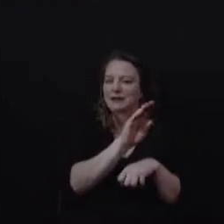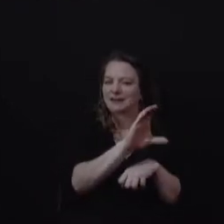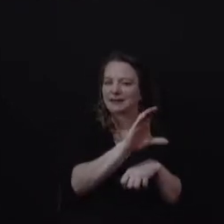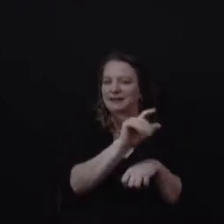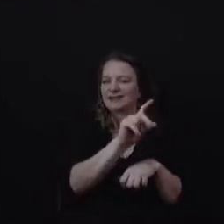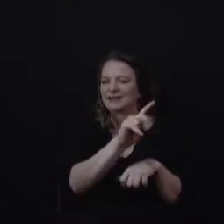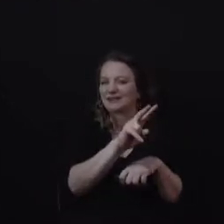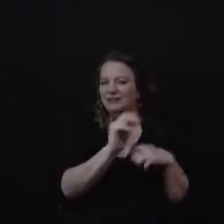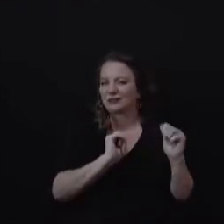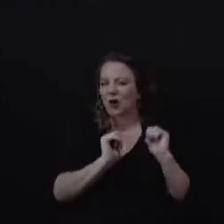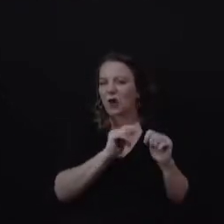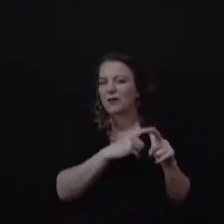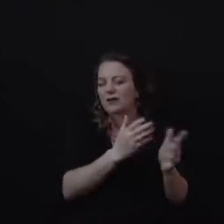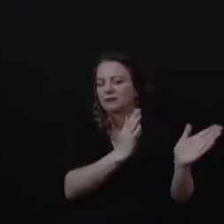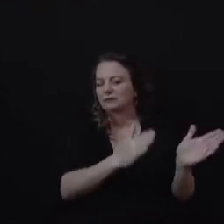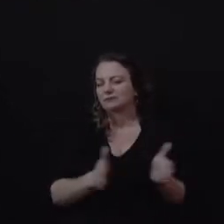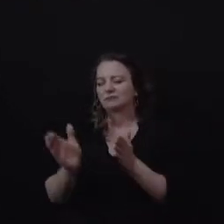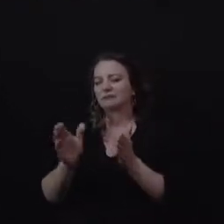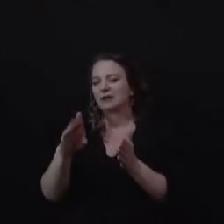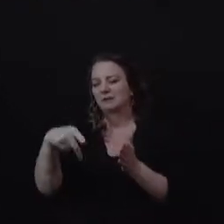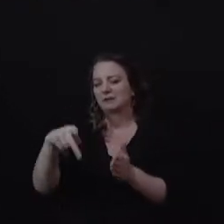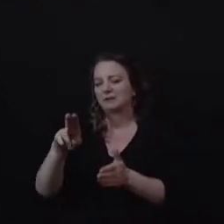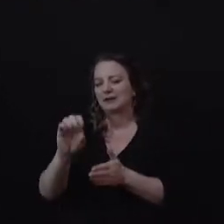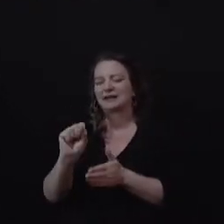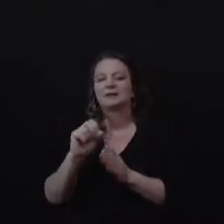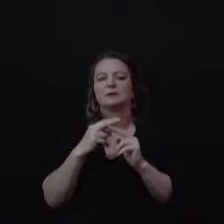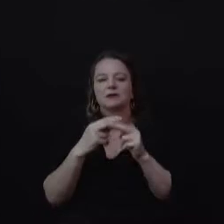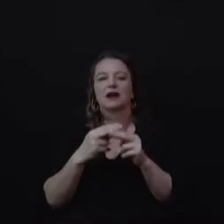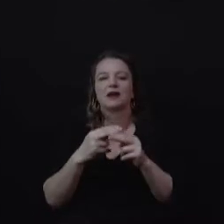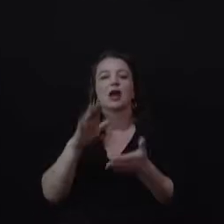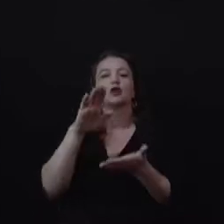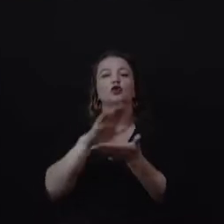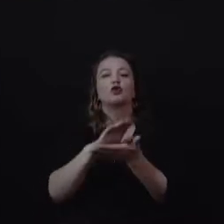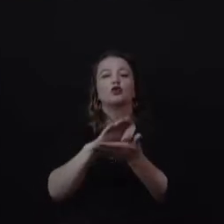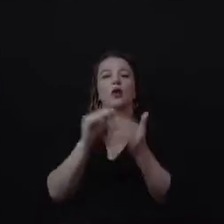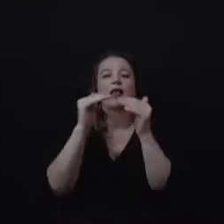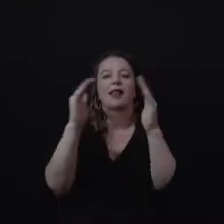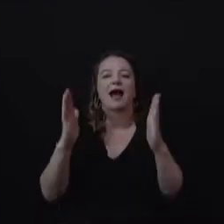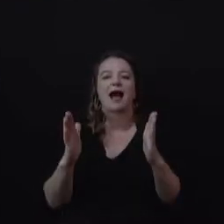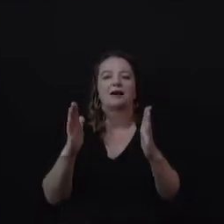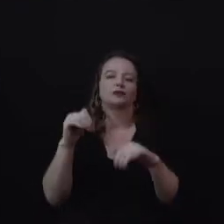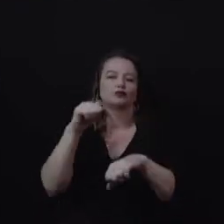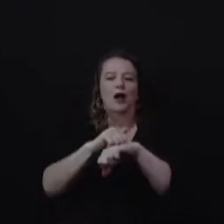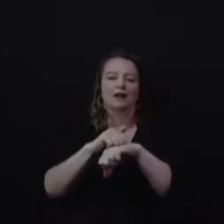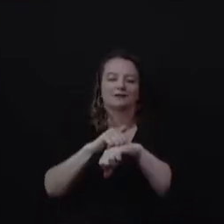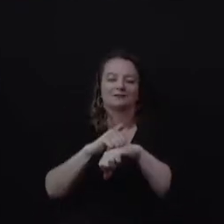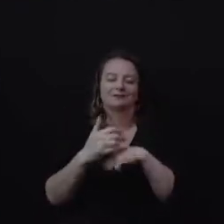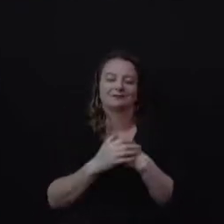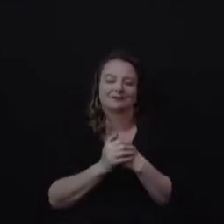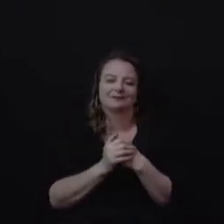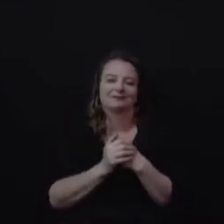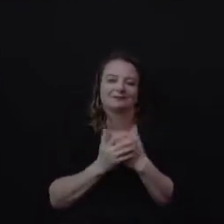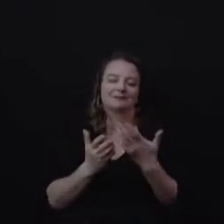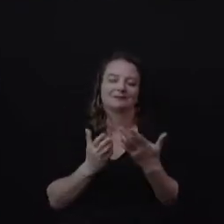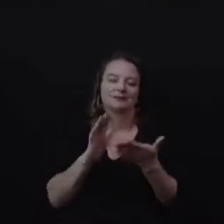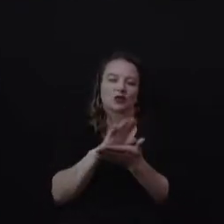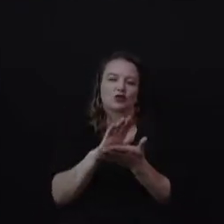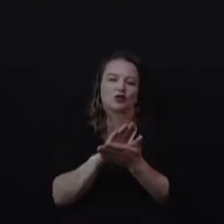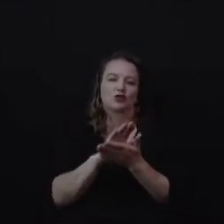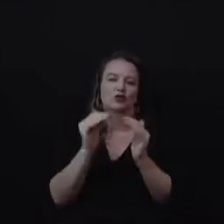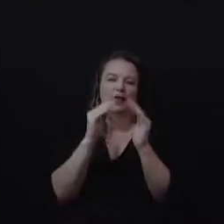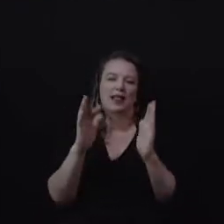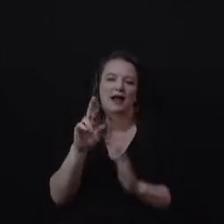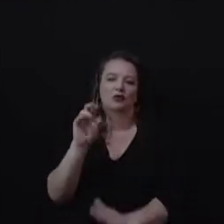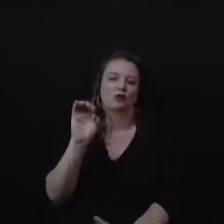over to kind of like PBS. It was called Schoolhouse Rock. Now,